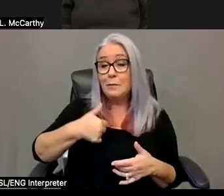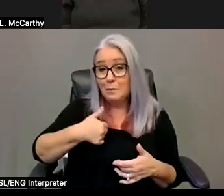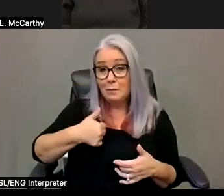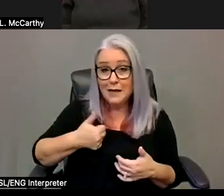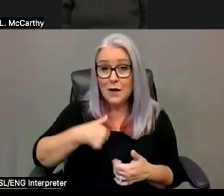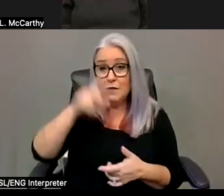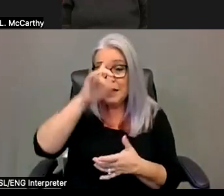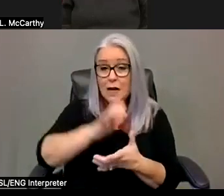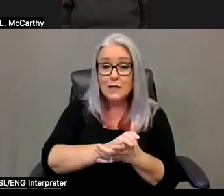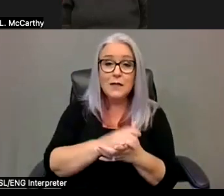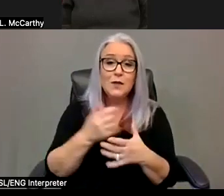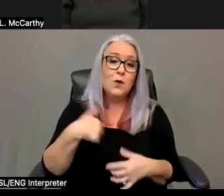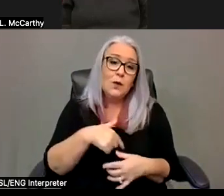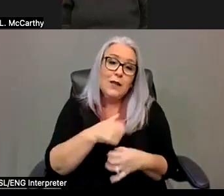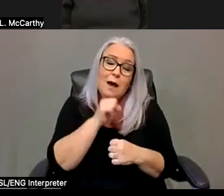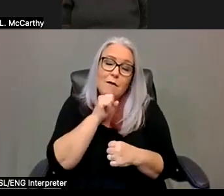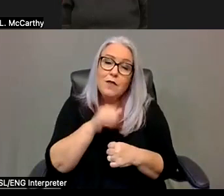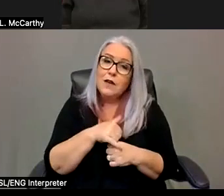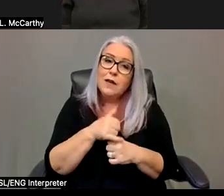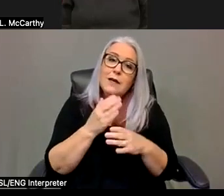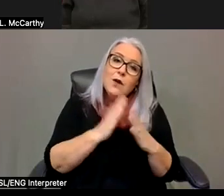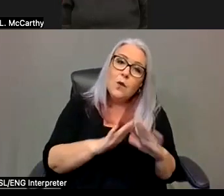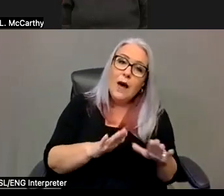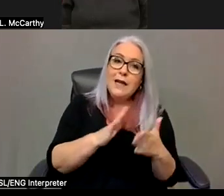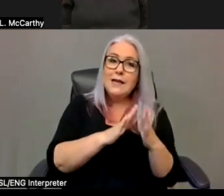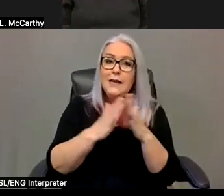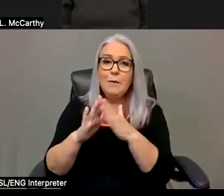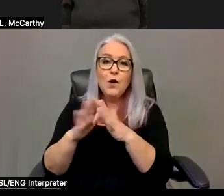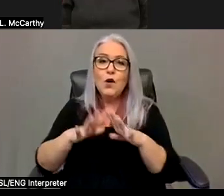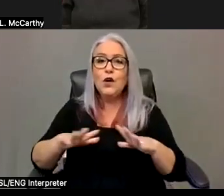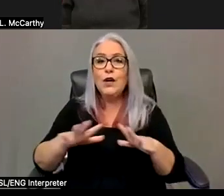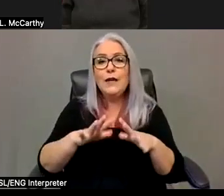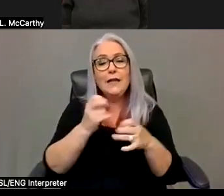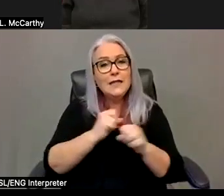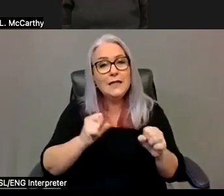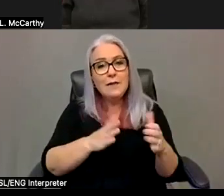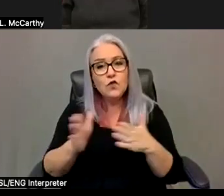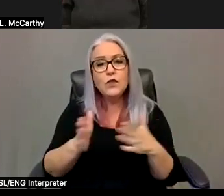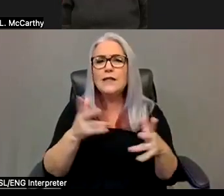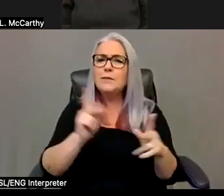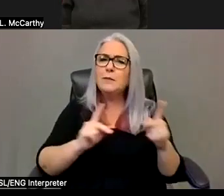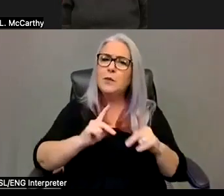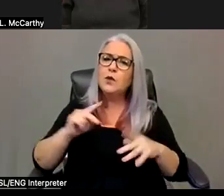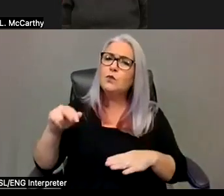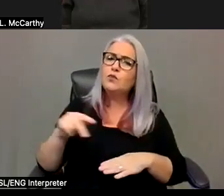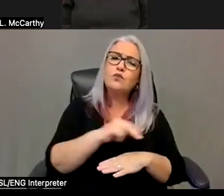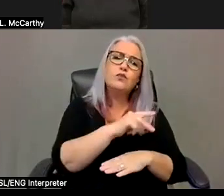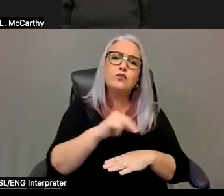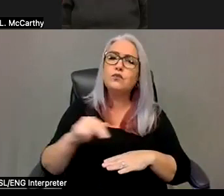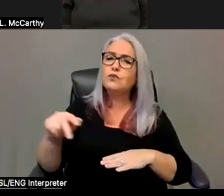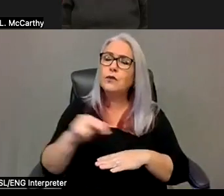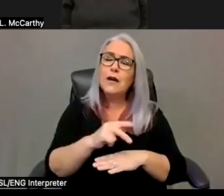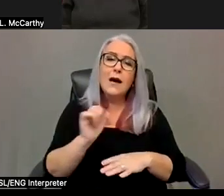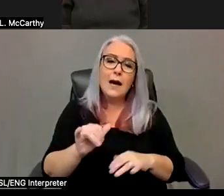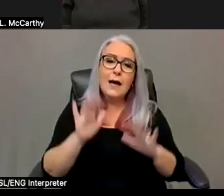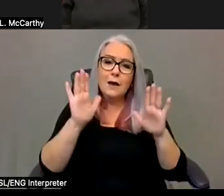we've always loved the safe streets of Tarrytown and the quiet neighborhoods, and just people stroll downtown. People have mentioned walkability. That's great. We